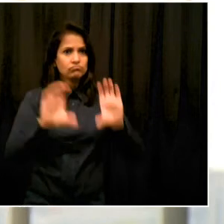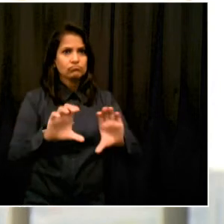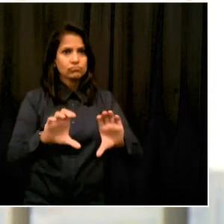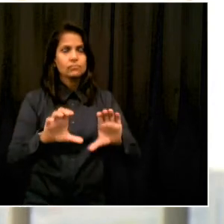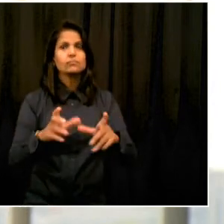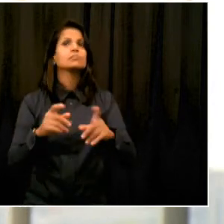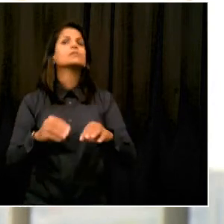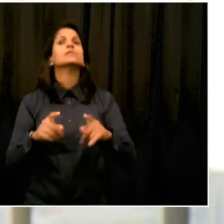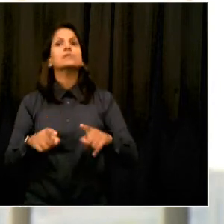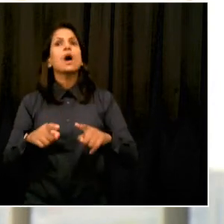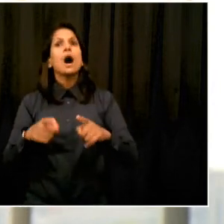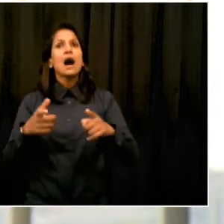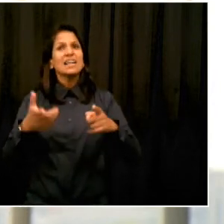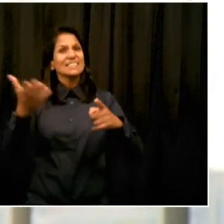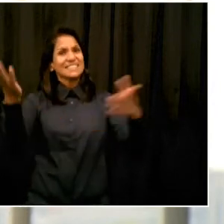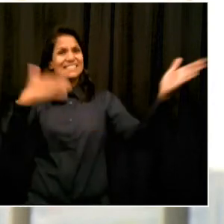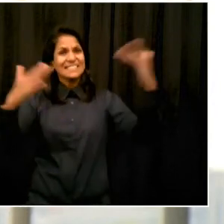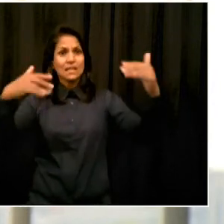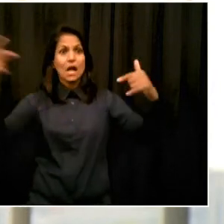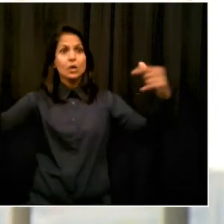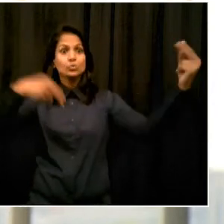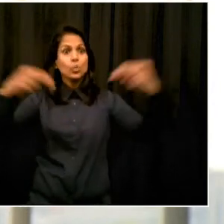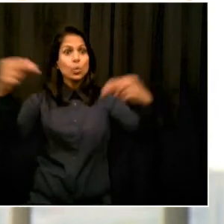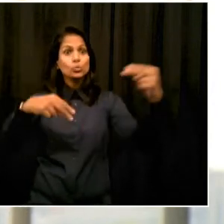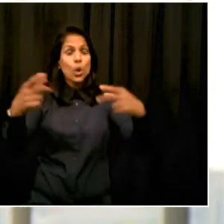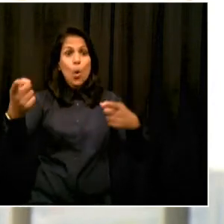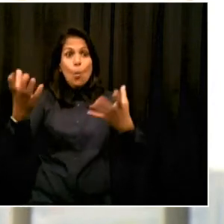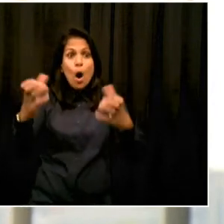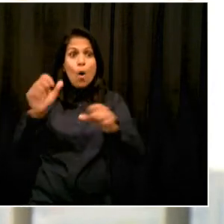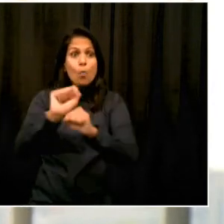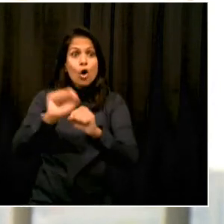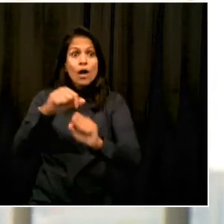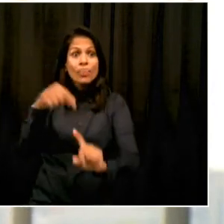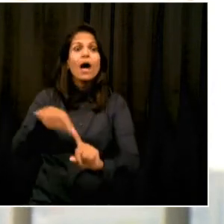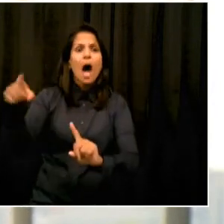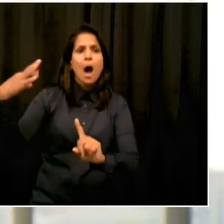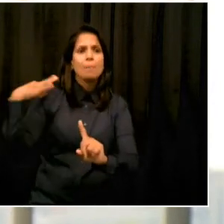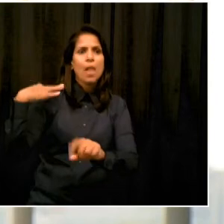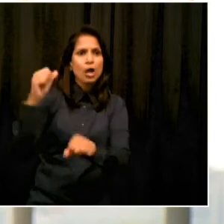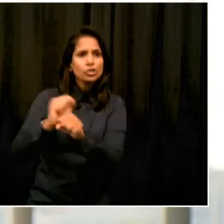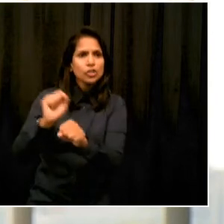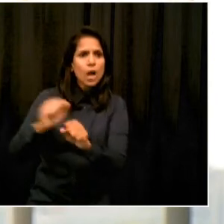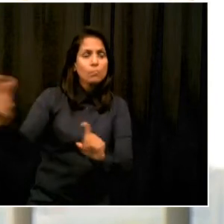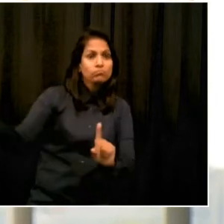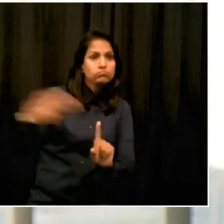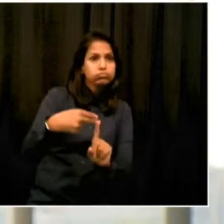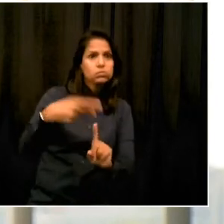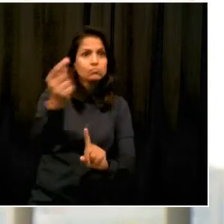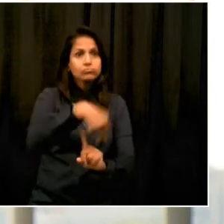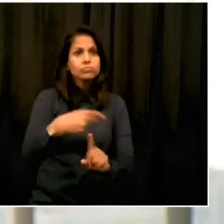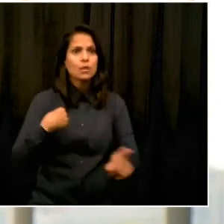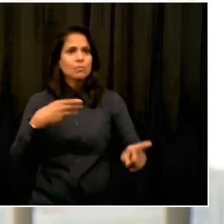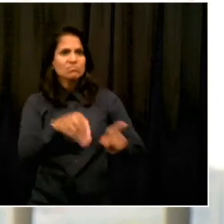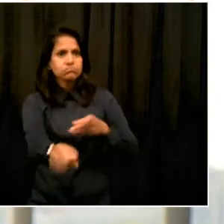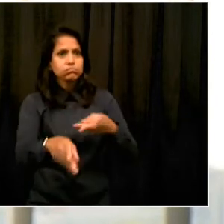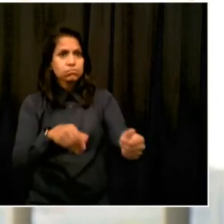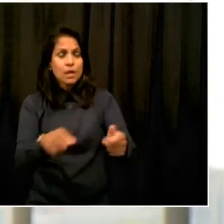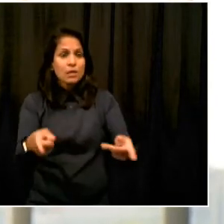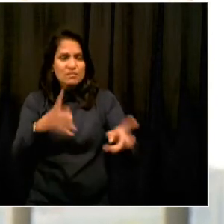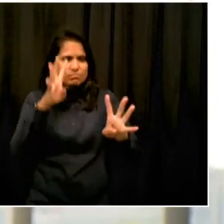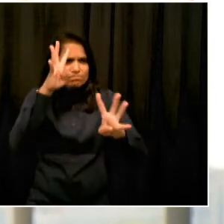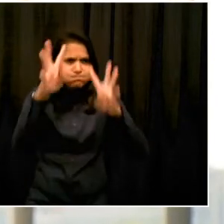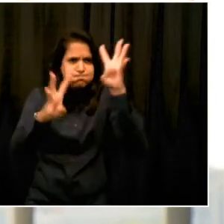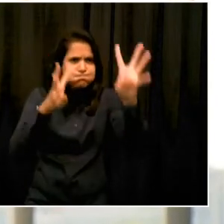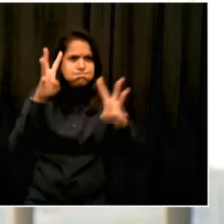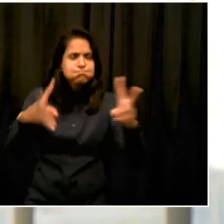grants, obviously the private sector, which is looking to deepen its efforts in this area